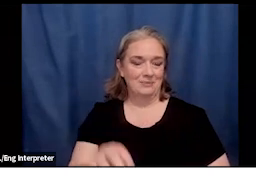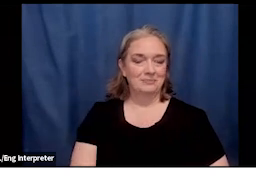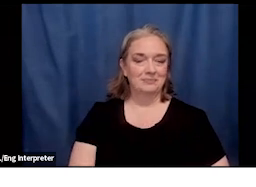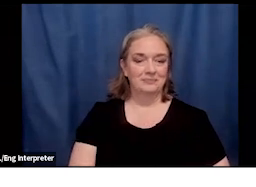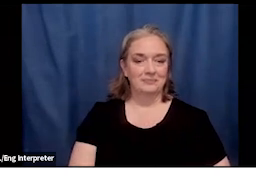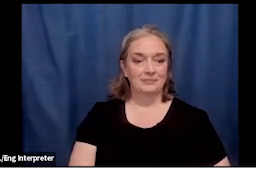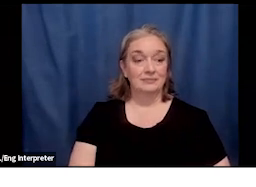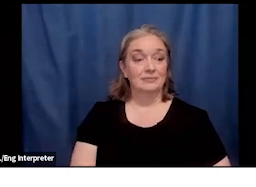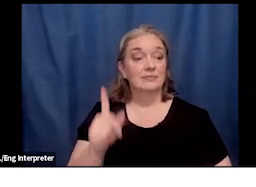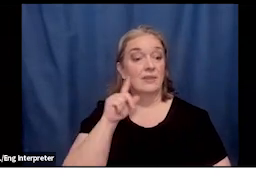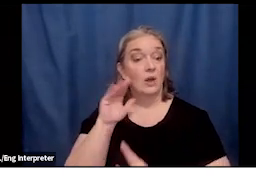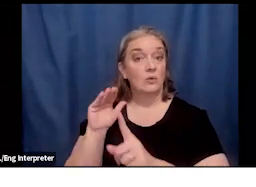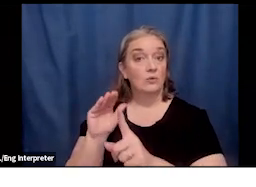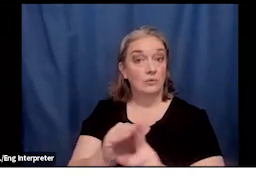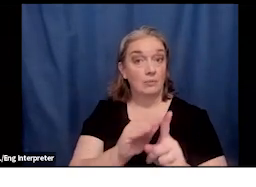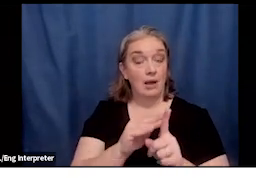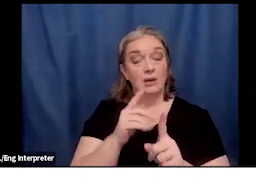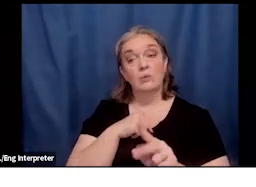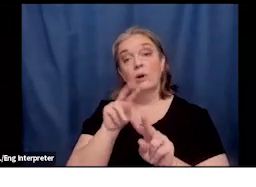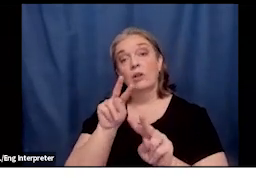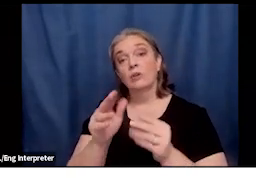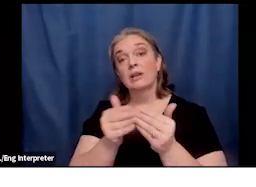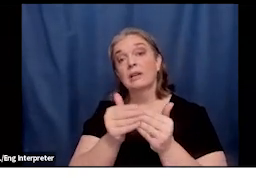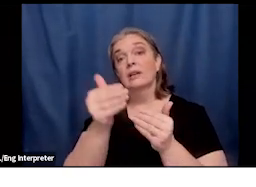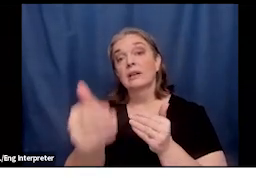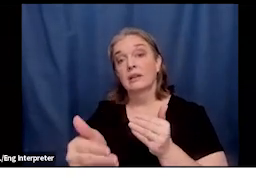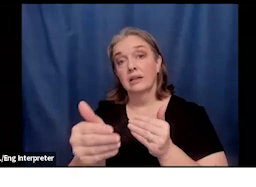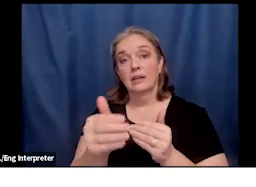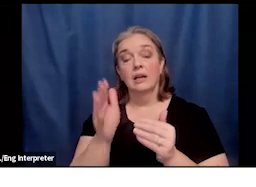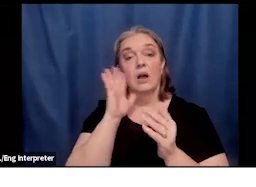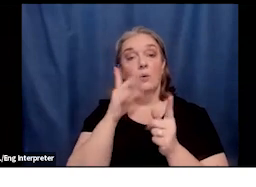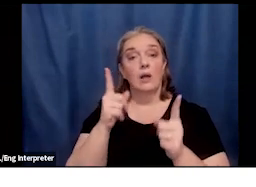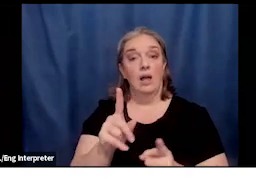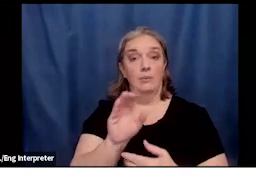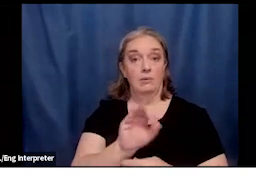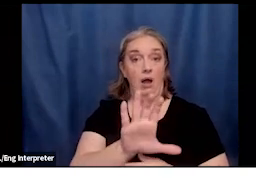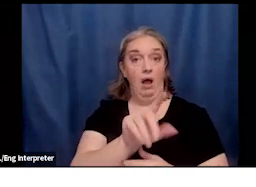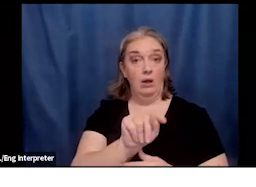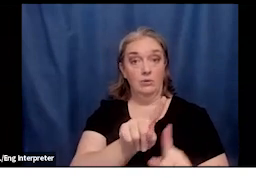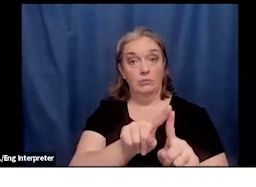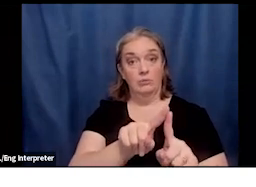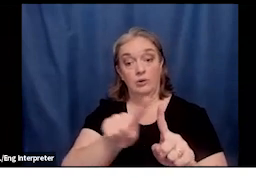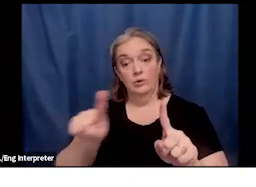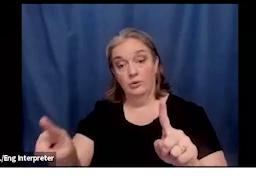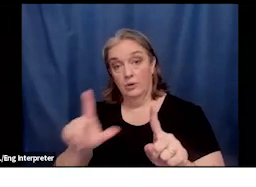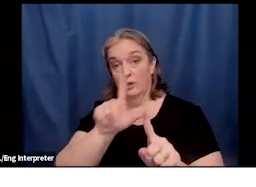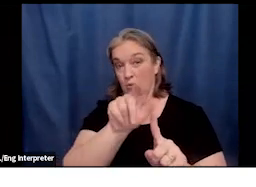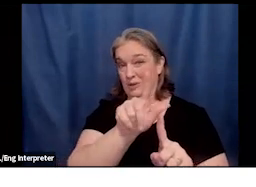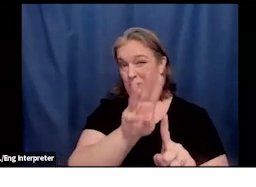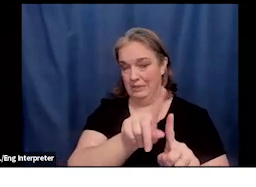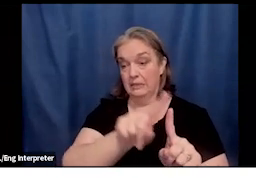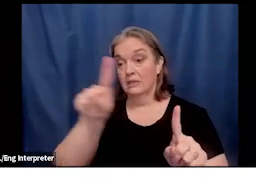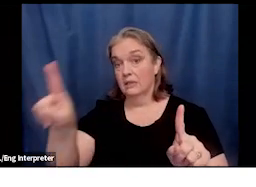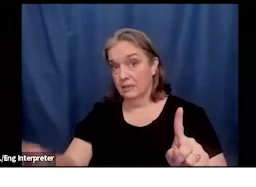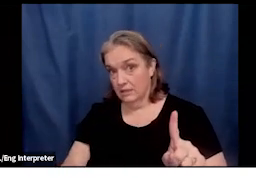reminder, we are looking at the year ahead. So these are for projects that are occurring between October and September, October 2026 and